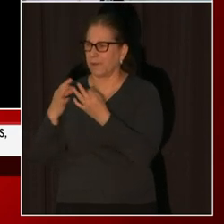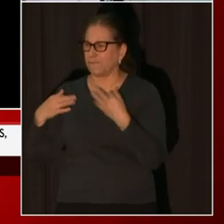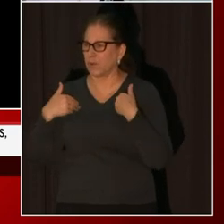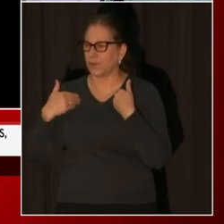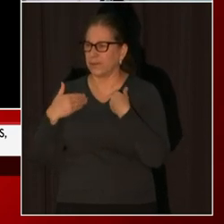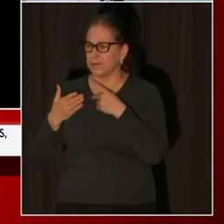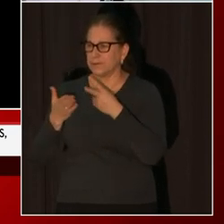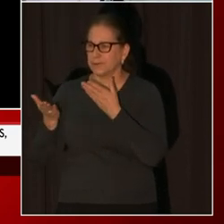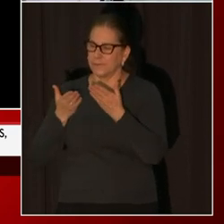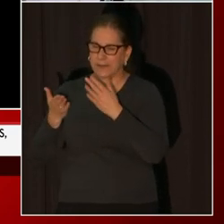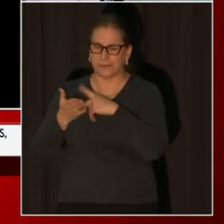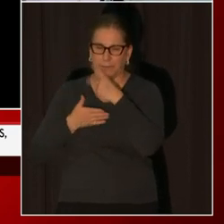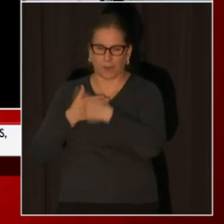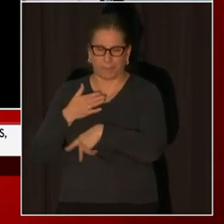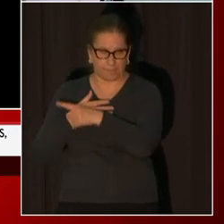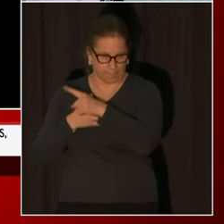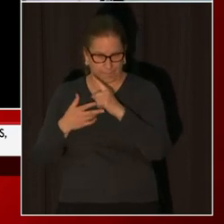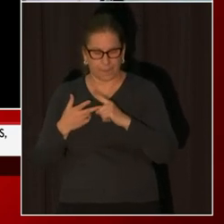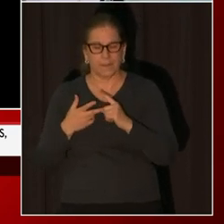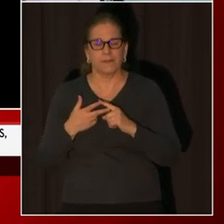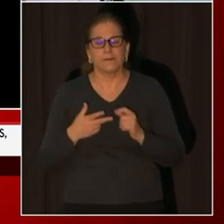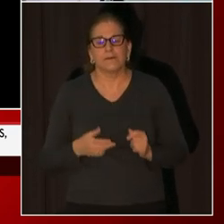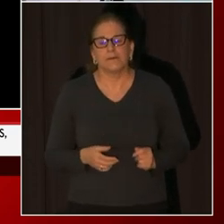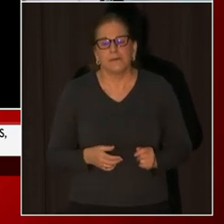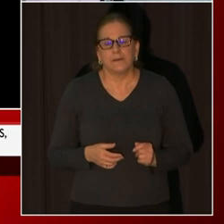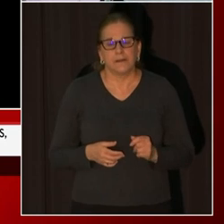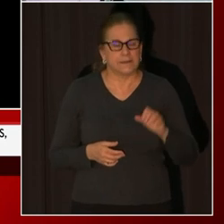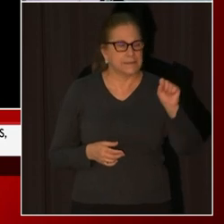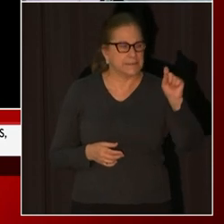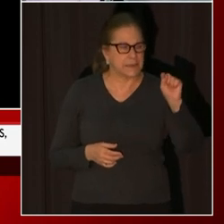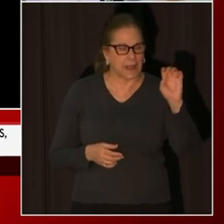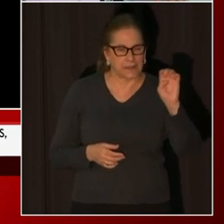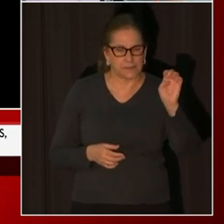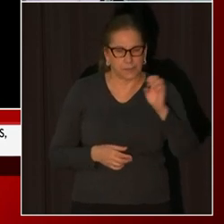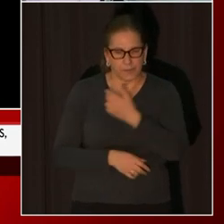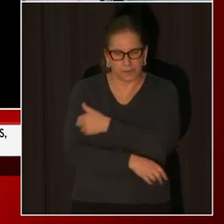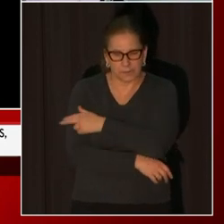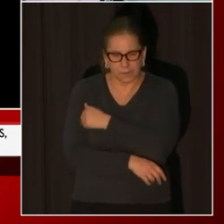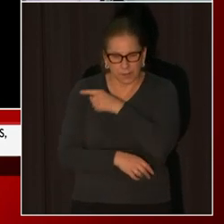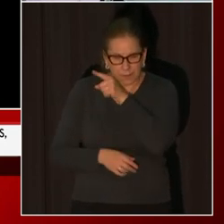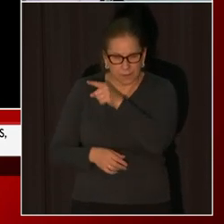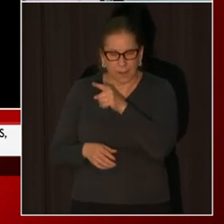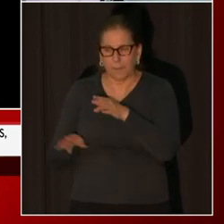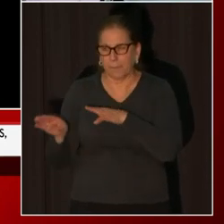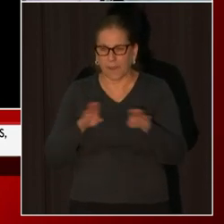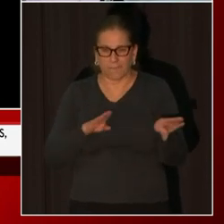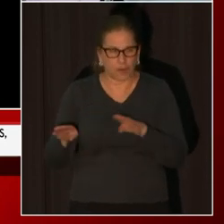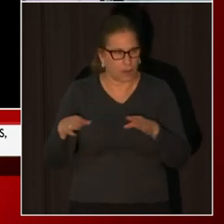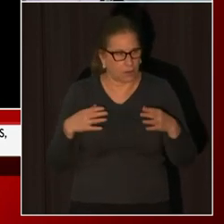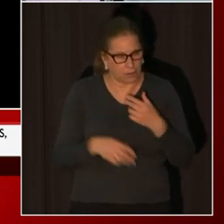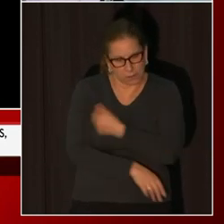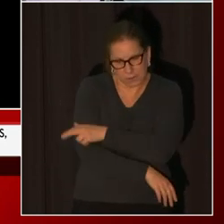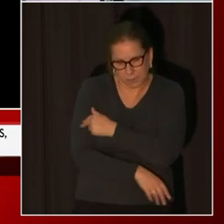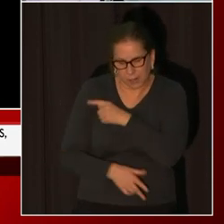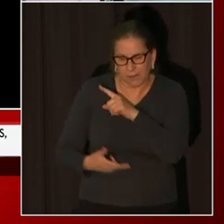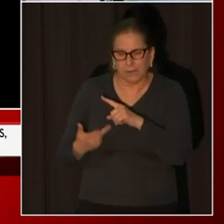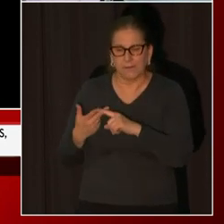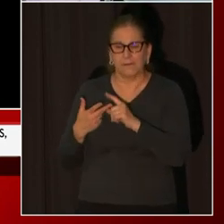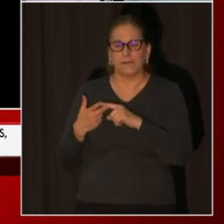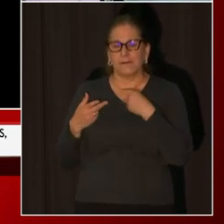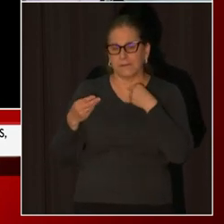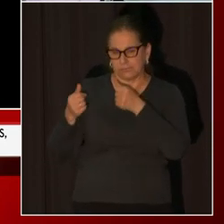Jail and at St. Elizabeth's Behavioral Hospital. So despite the challenges that we have, There's